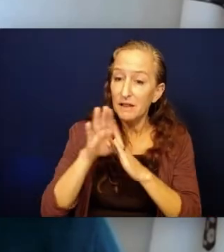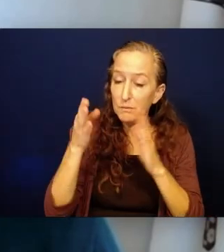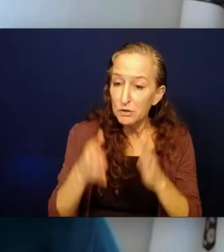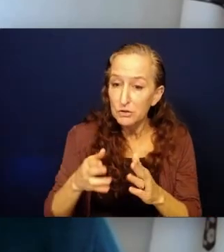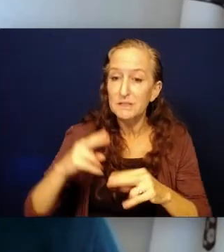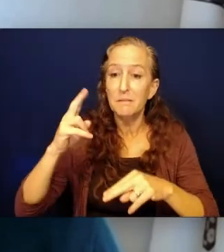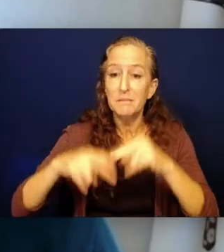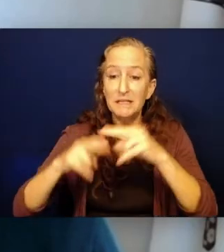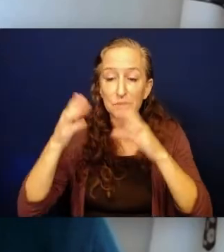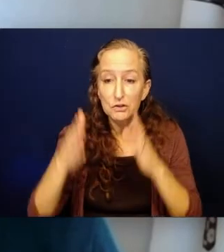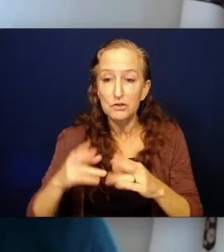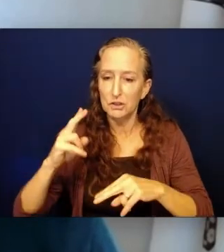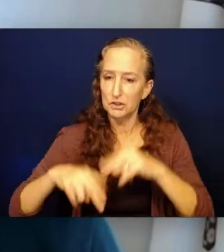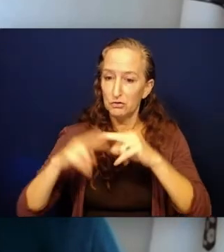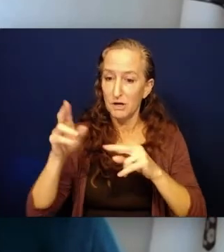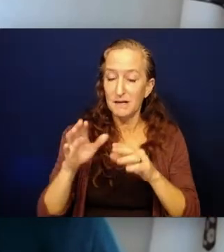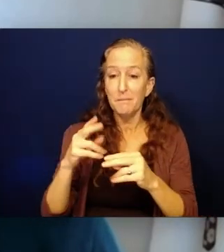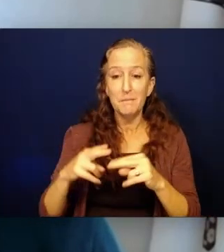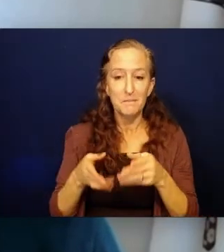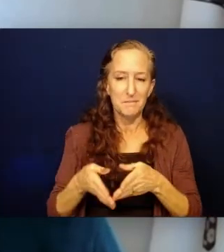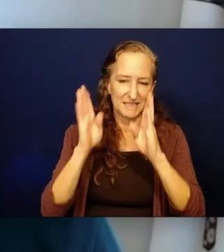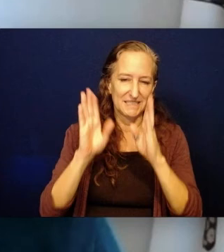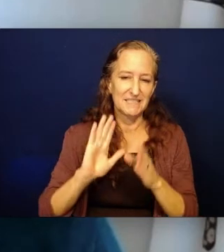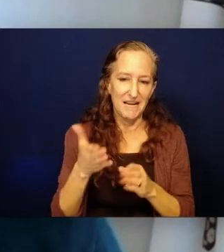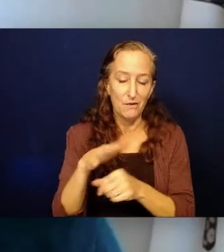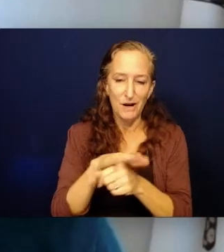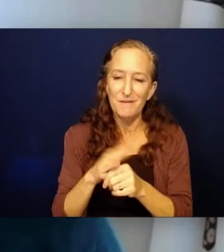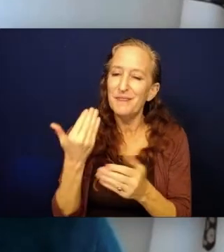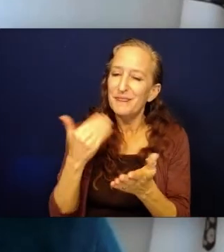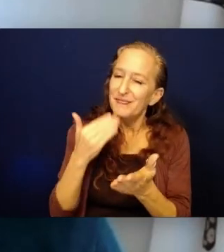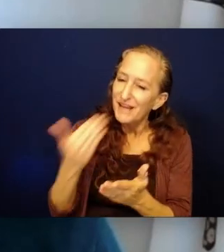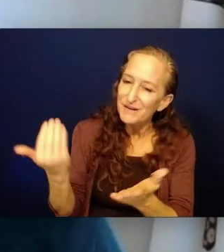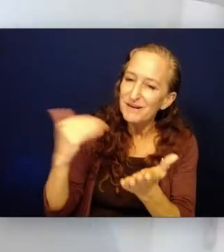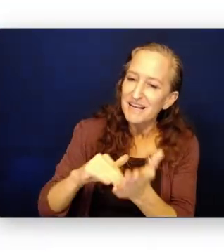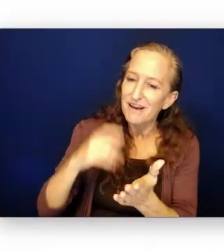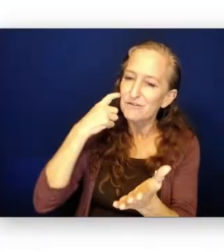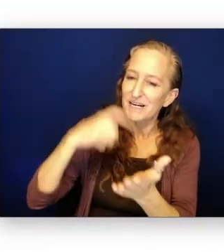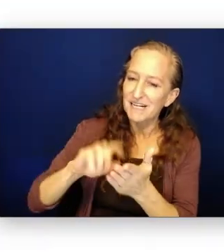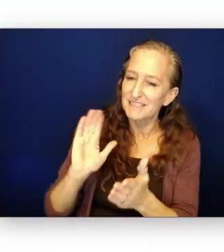constructing new buildings in our area. Thank you again for recognizing this tremendous effort.